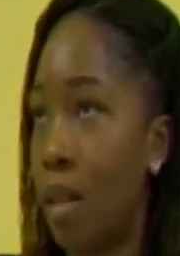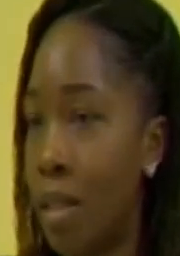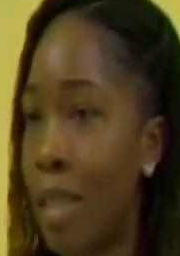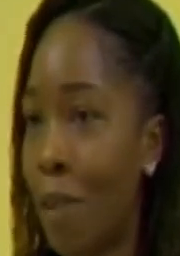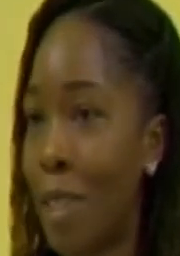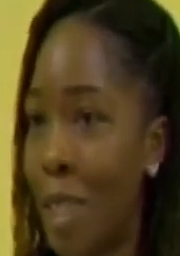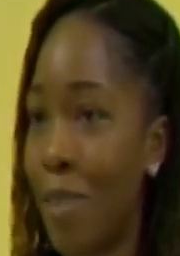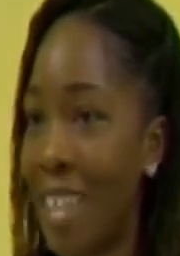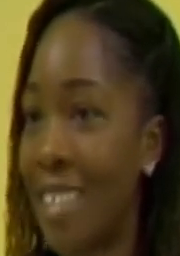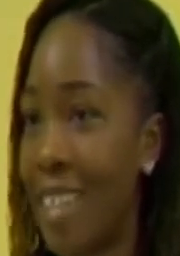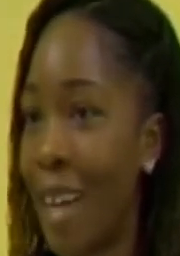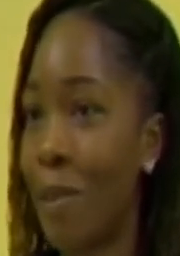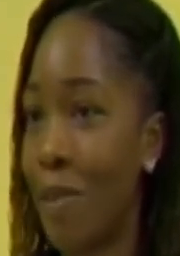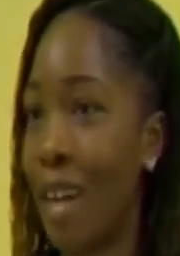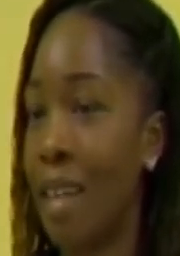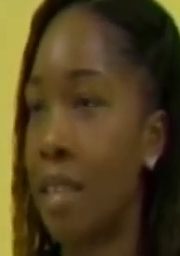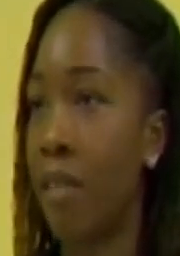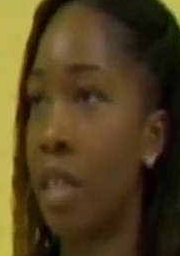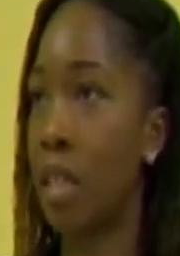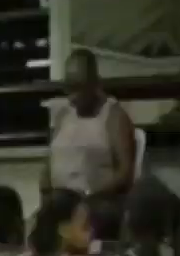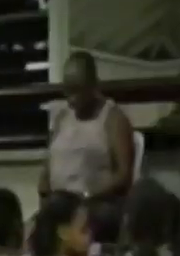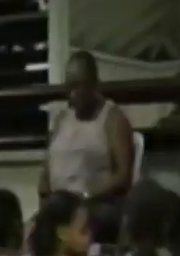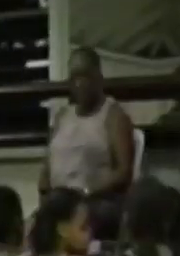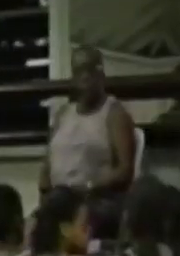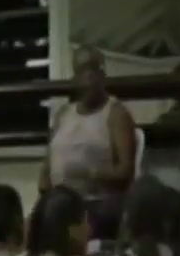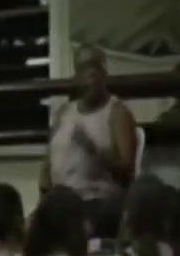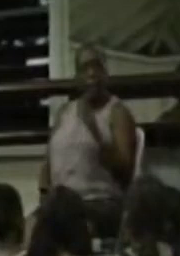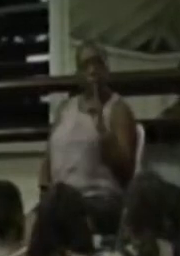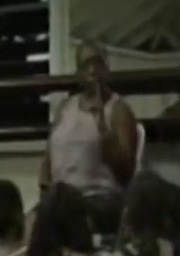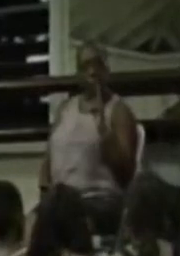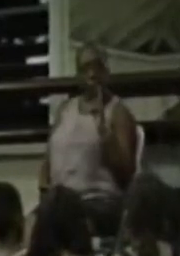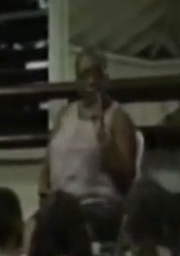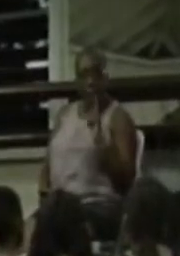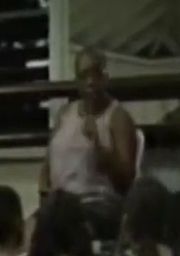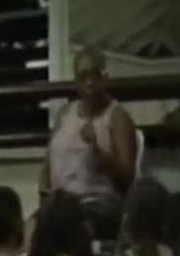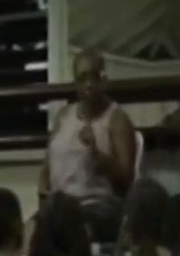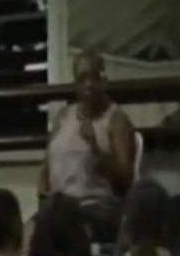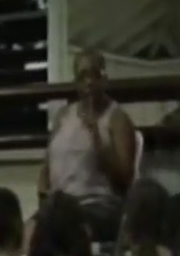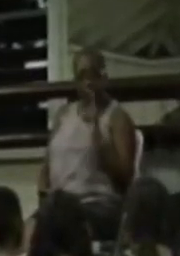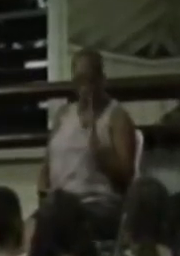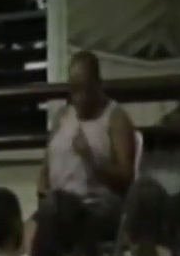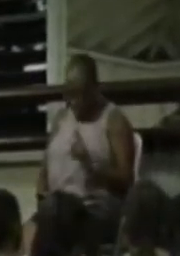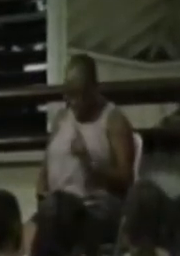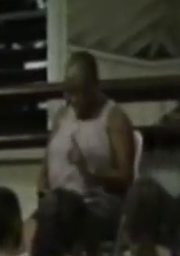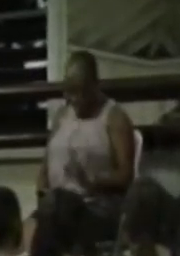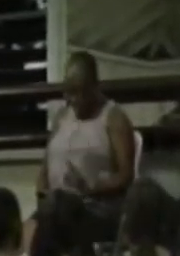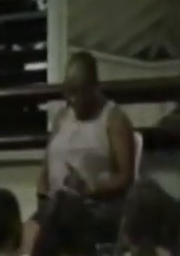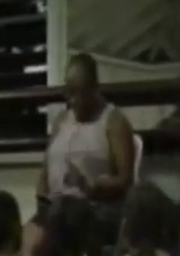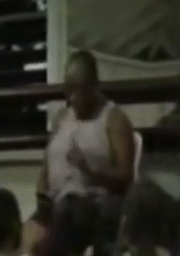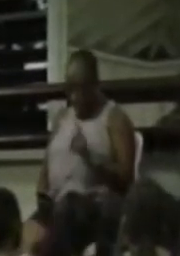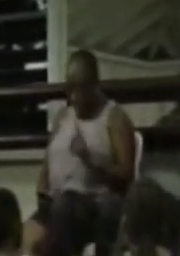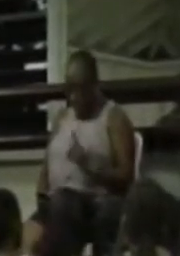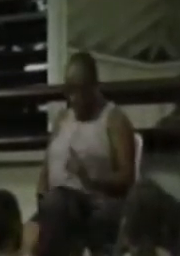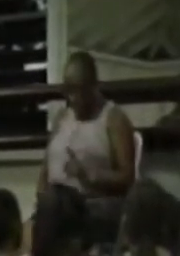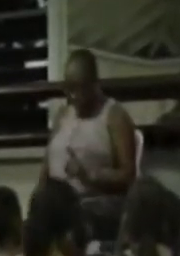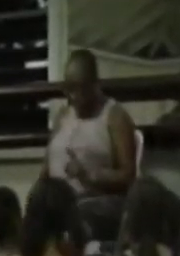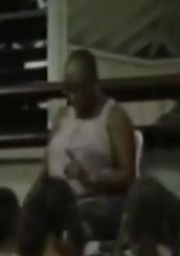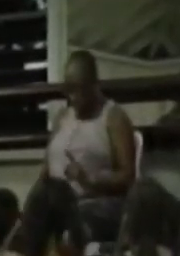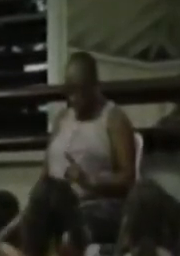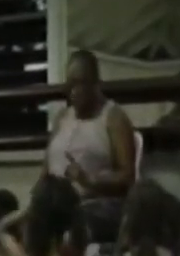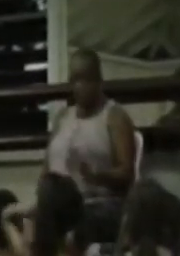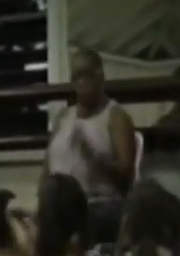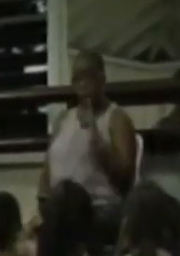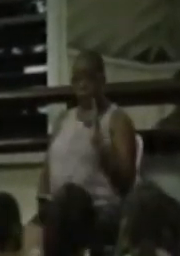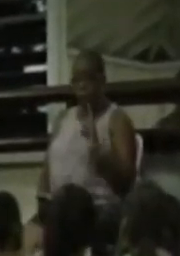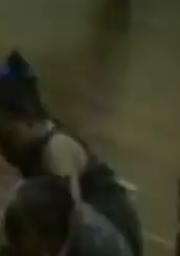being a little selfish, I would like to see that coming from Dance in Africa. As for the continuation of the group's legacy, that has already begun, as Akima's daughter is